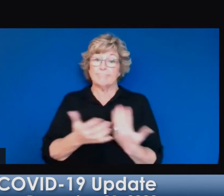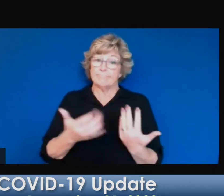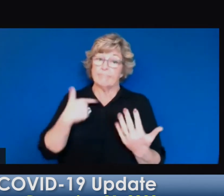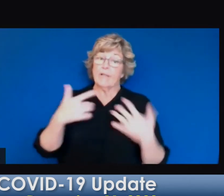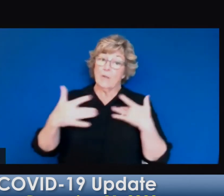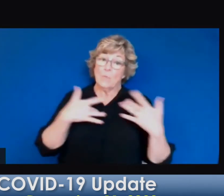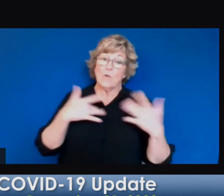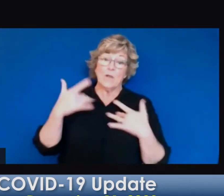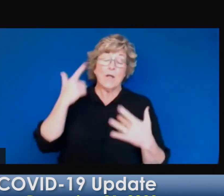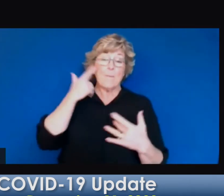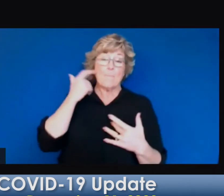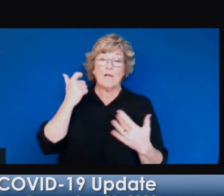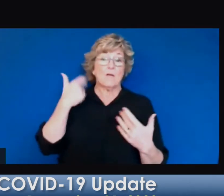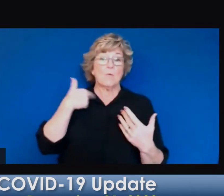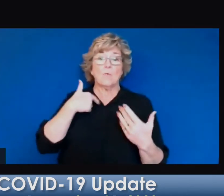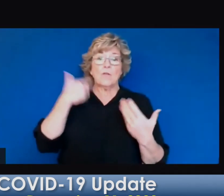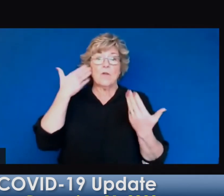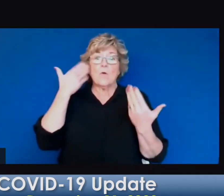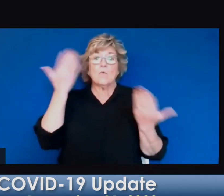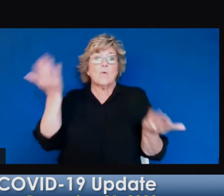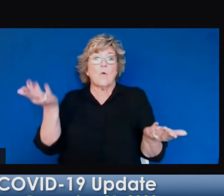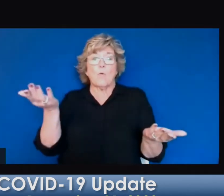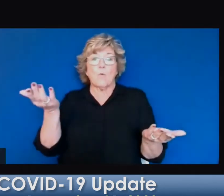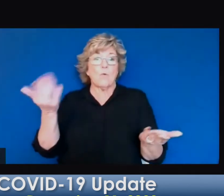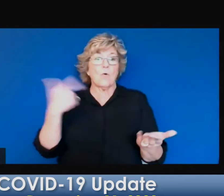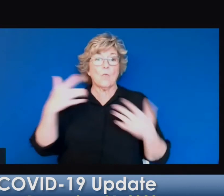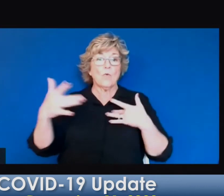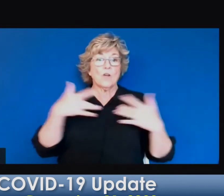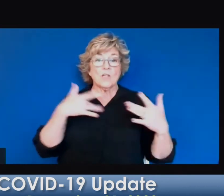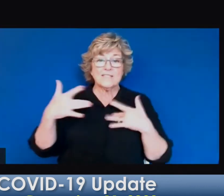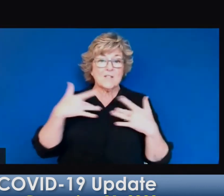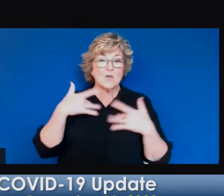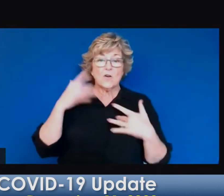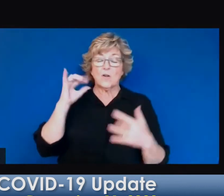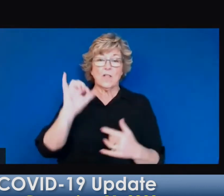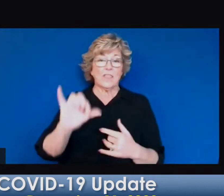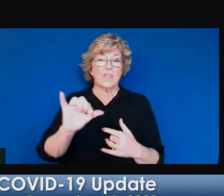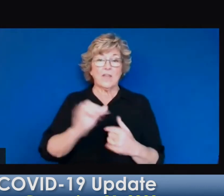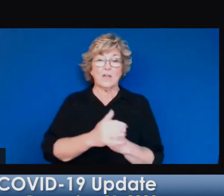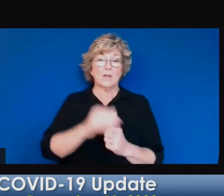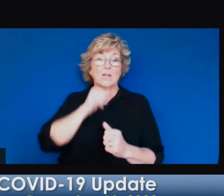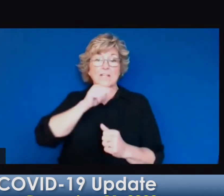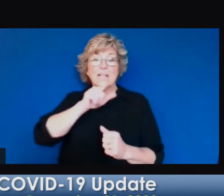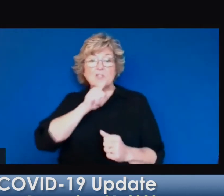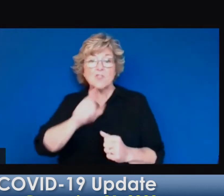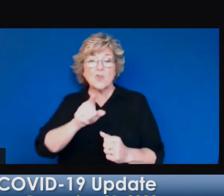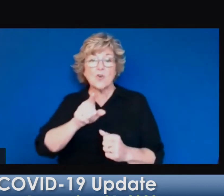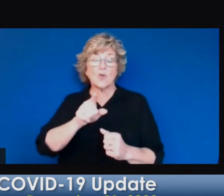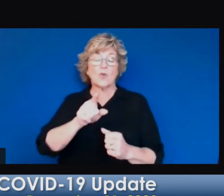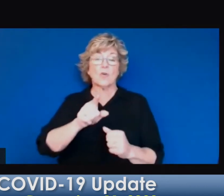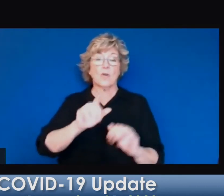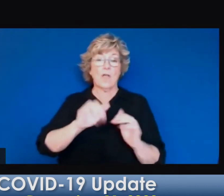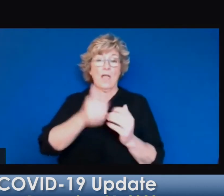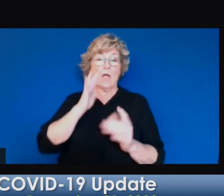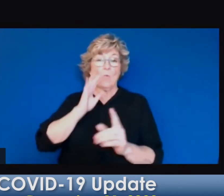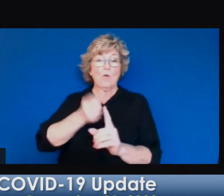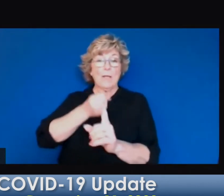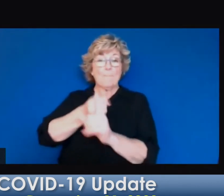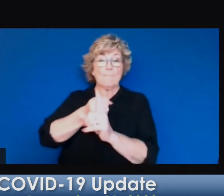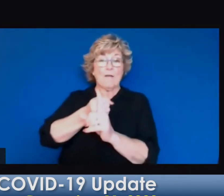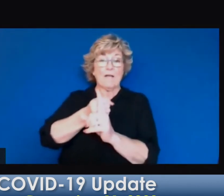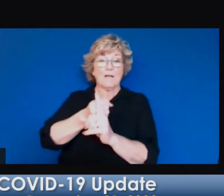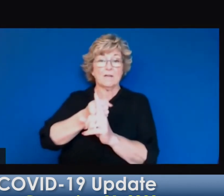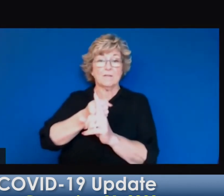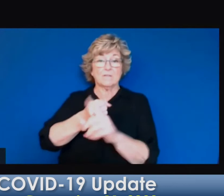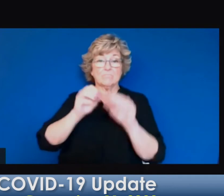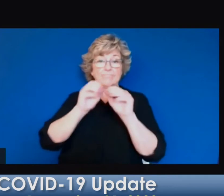concerned because of the unknowns. We're concerned that we aren't sure how this impacts the